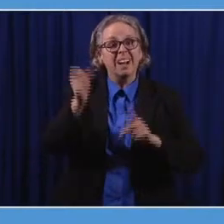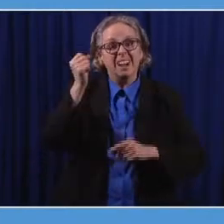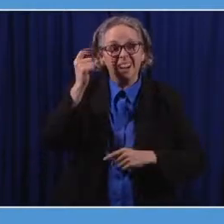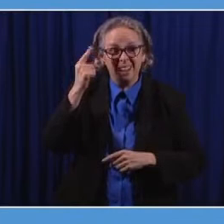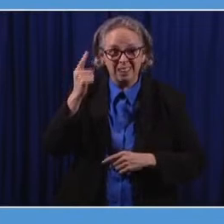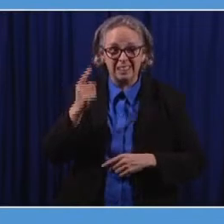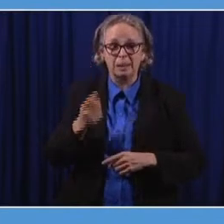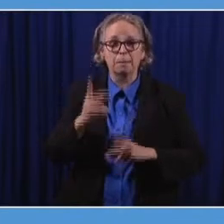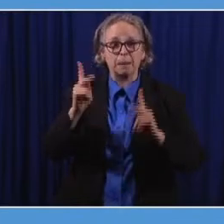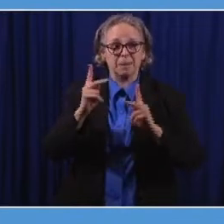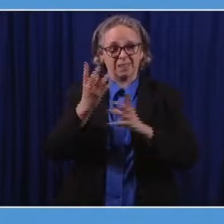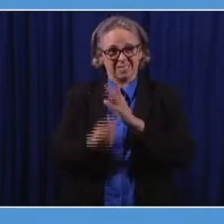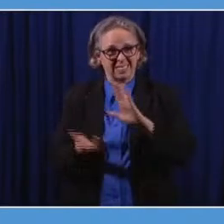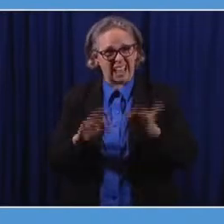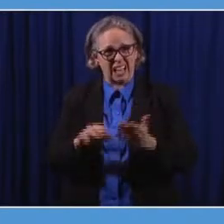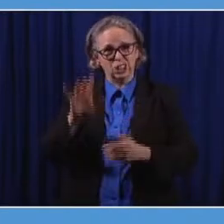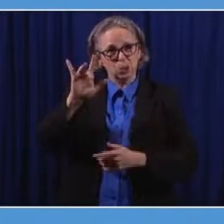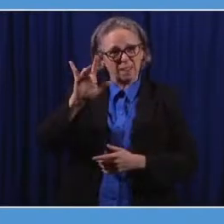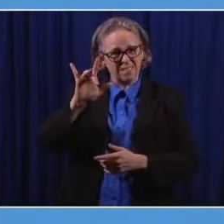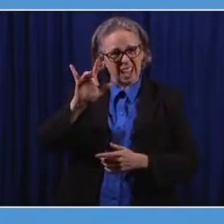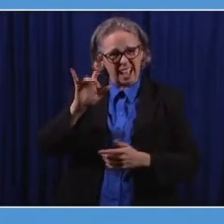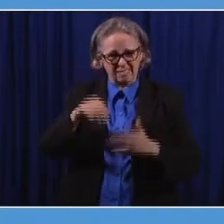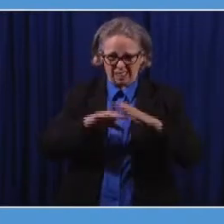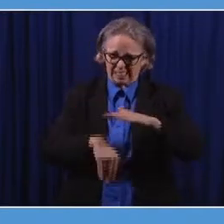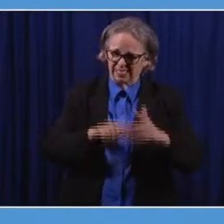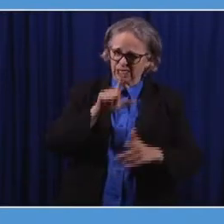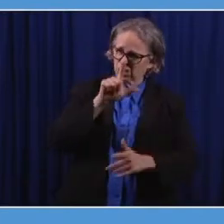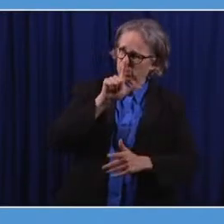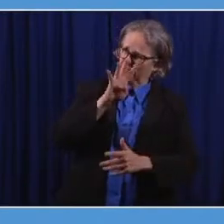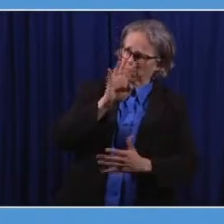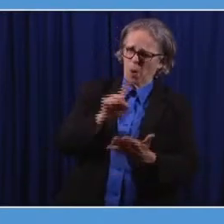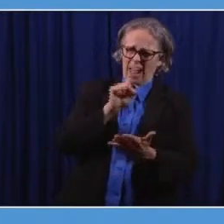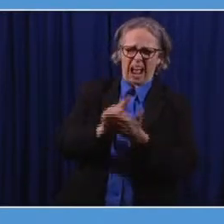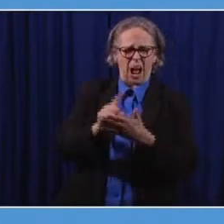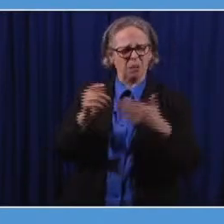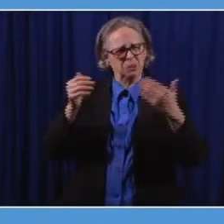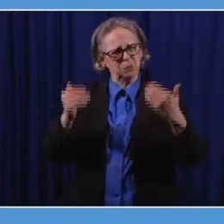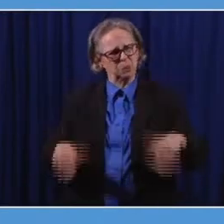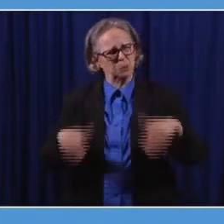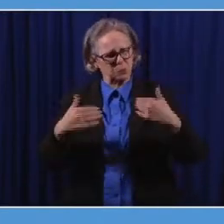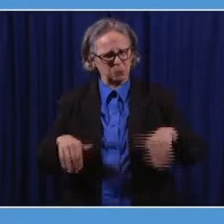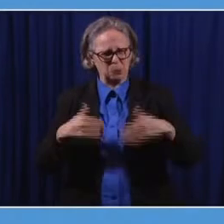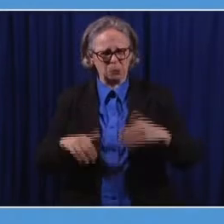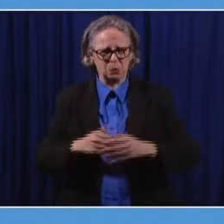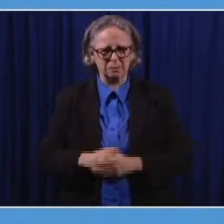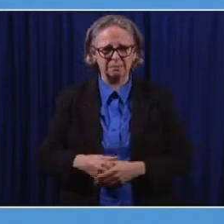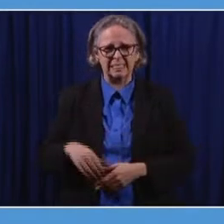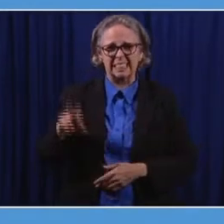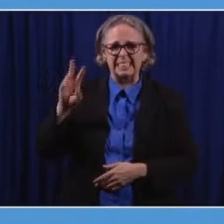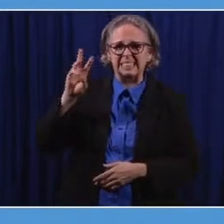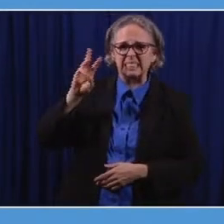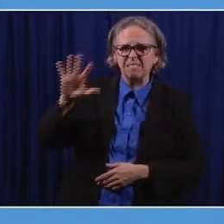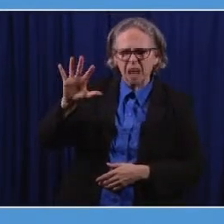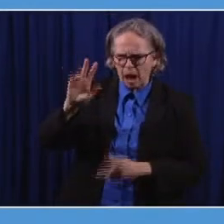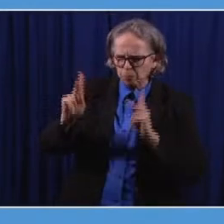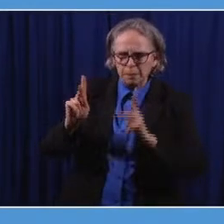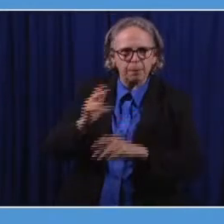us in the last 24 hours. 65 hospitalizations, which is very similar to